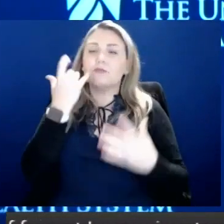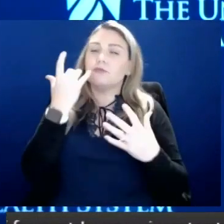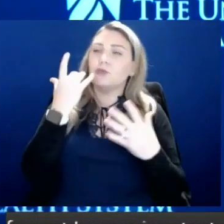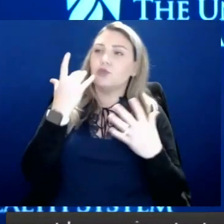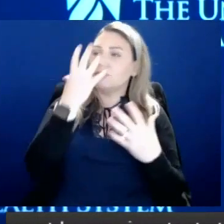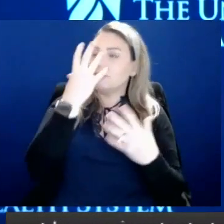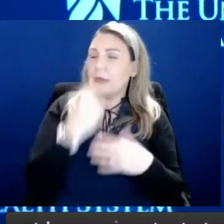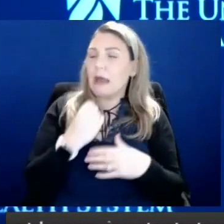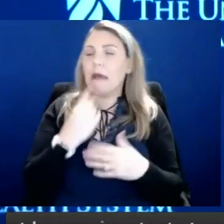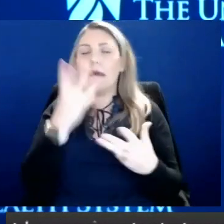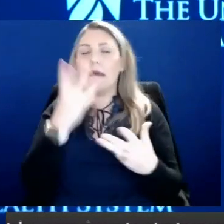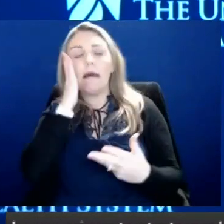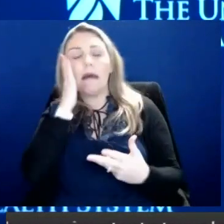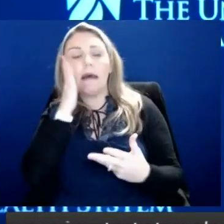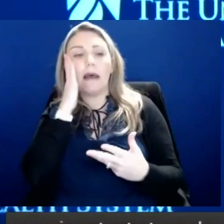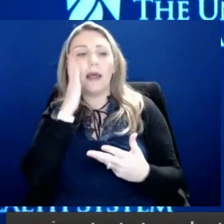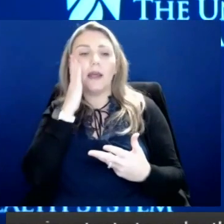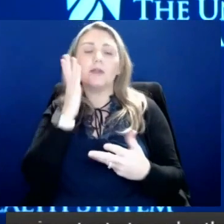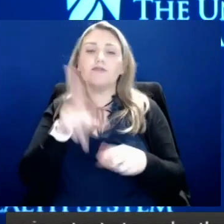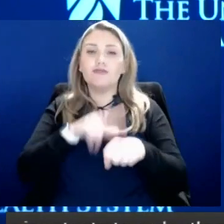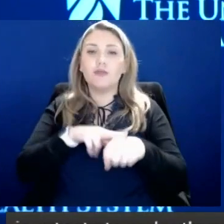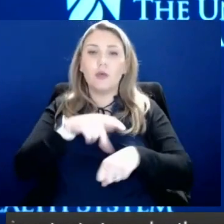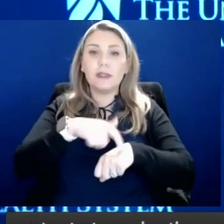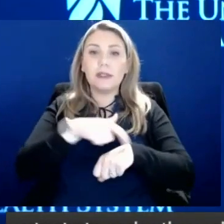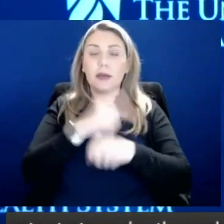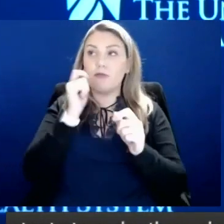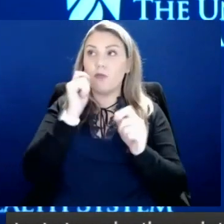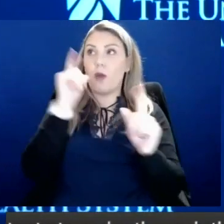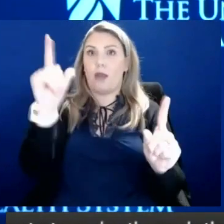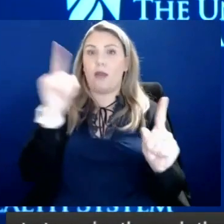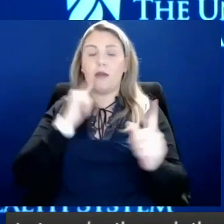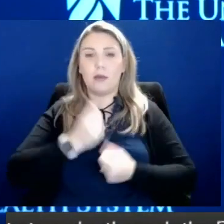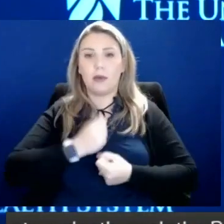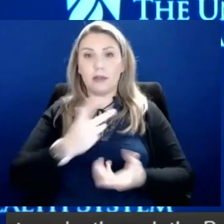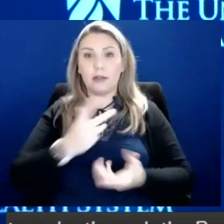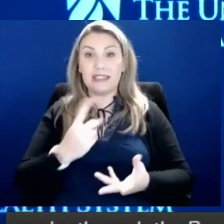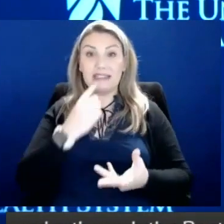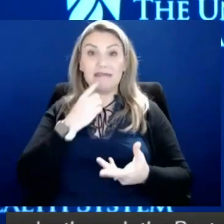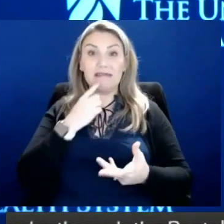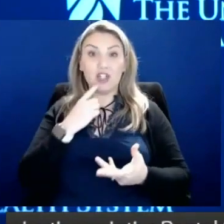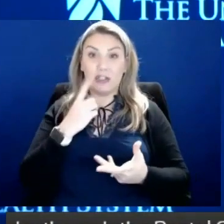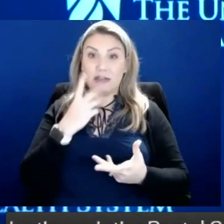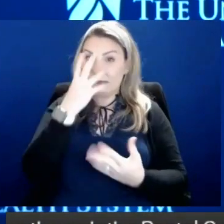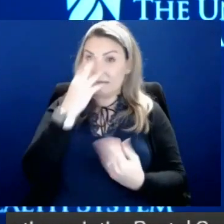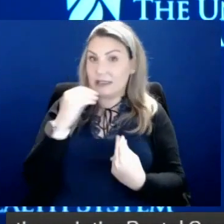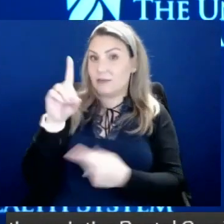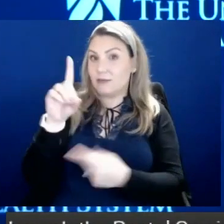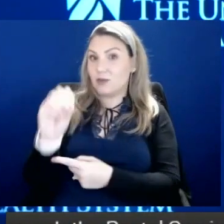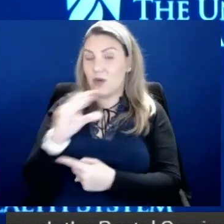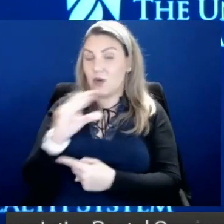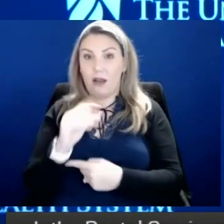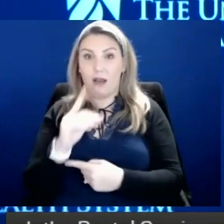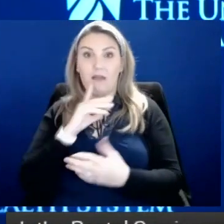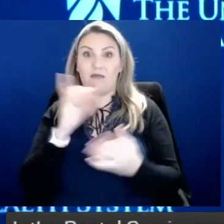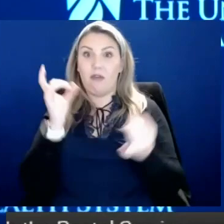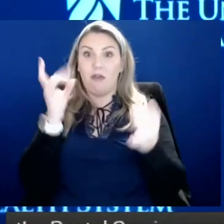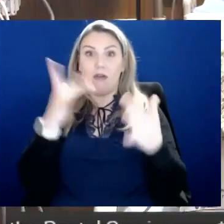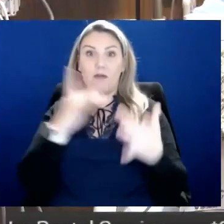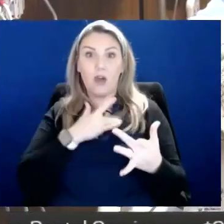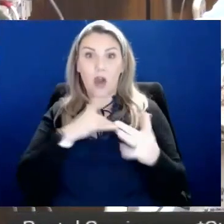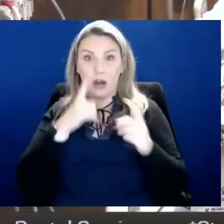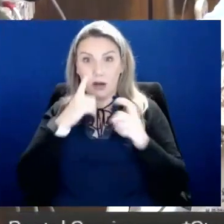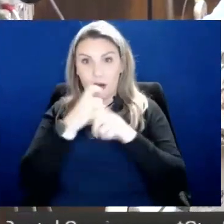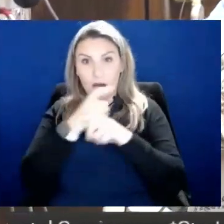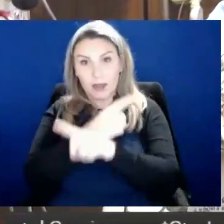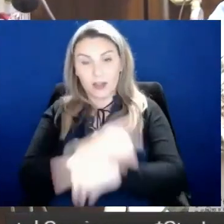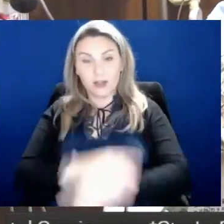up exhausted. That could be a sign of a serious sleep disorder that could lead to devastating heart complications. Hey,